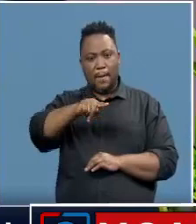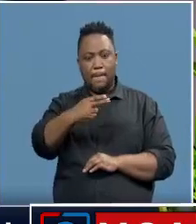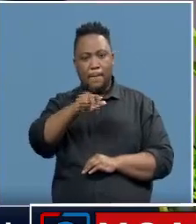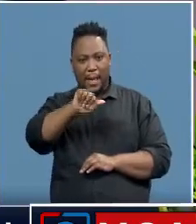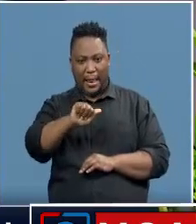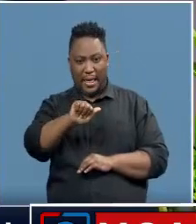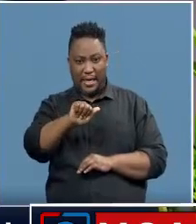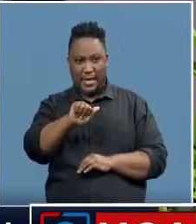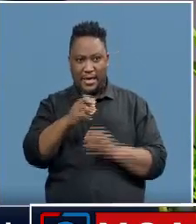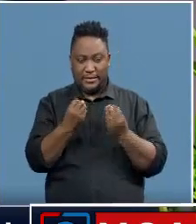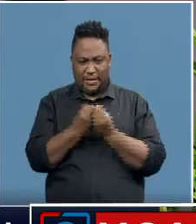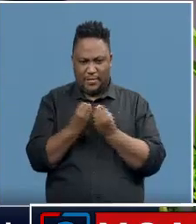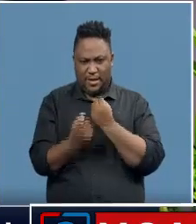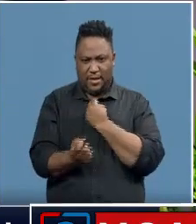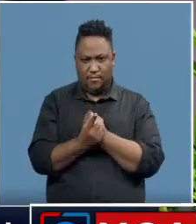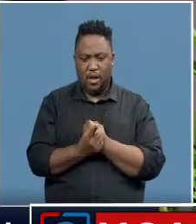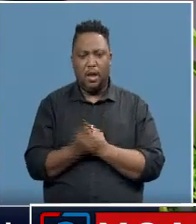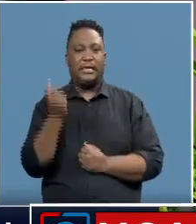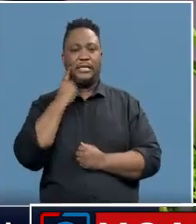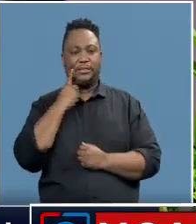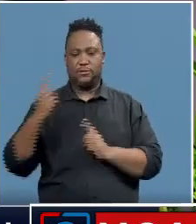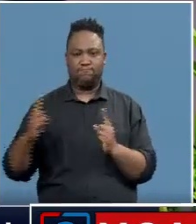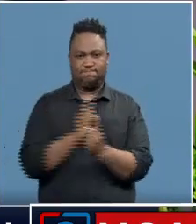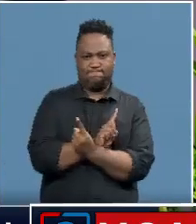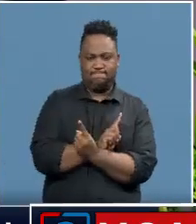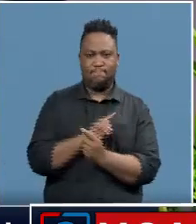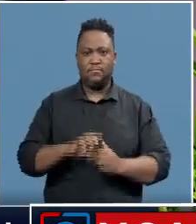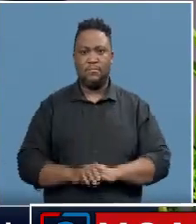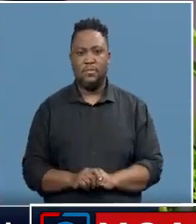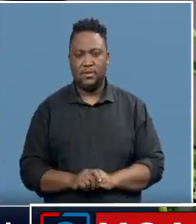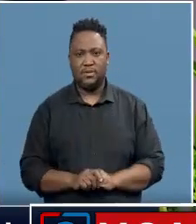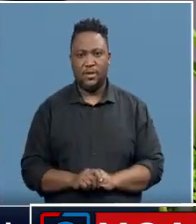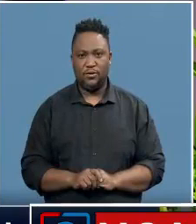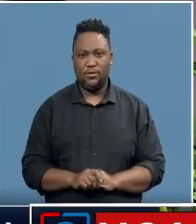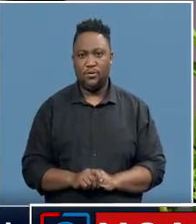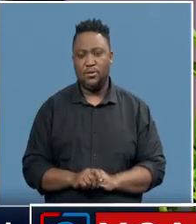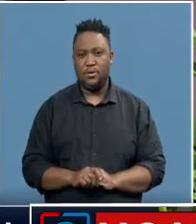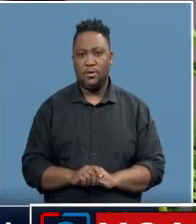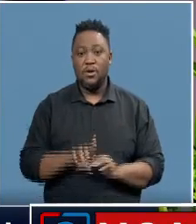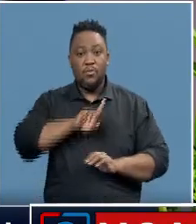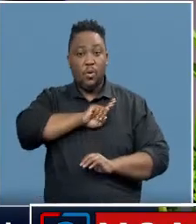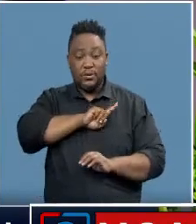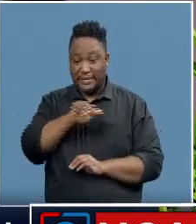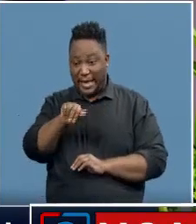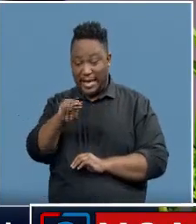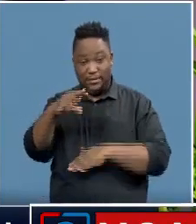we will be in quick and fast. Now, let me tell you this. The ANC is not in a crisis.